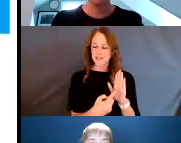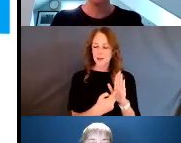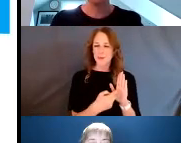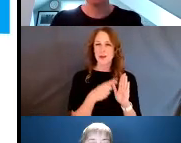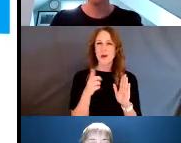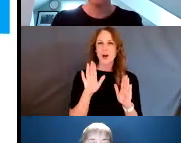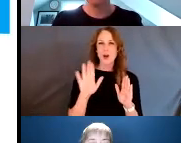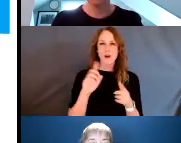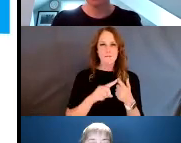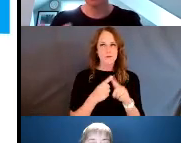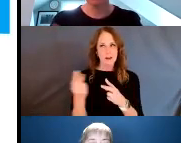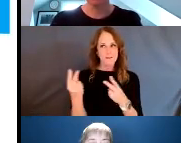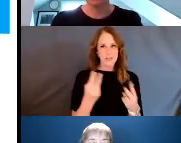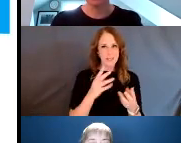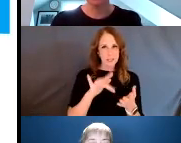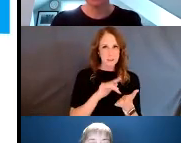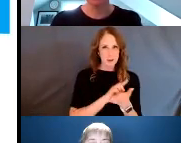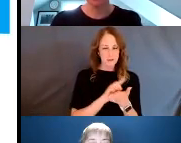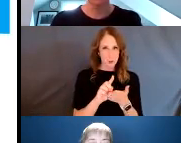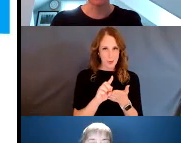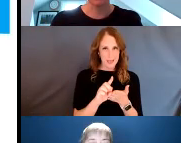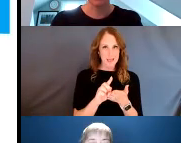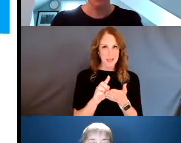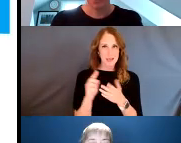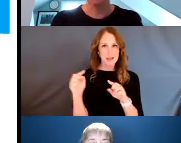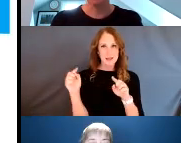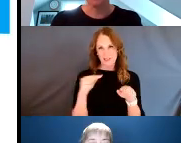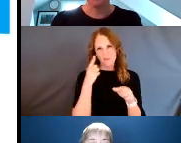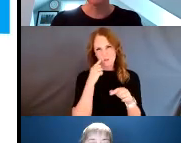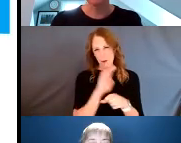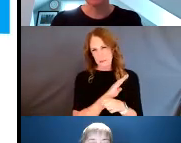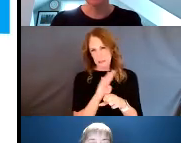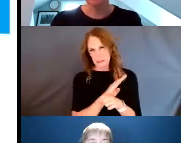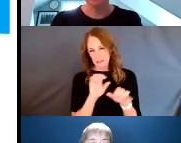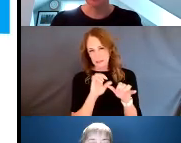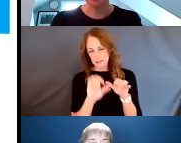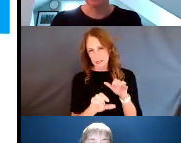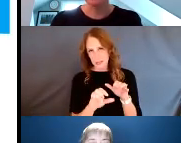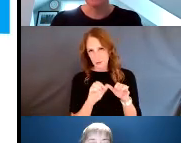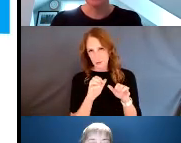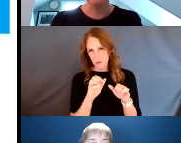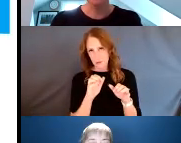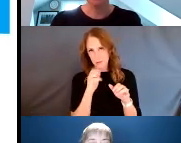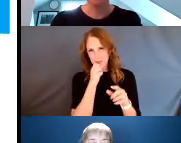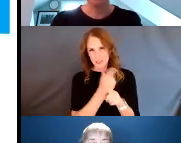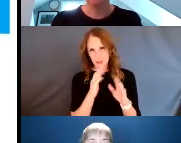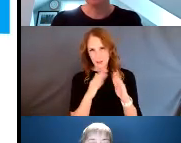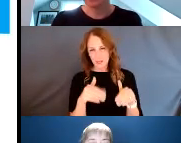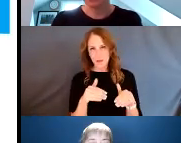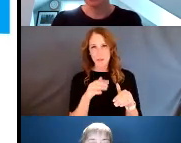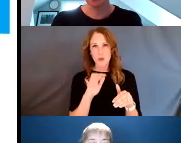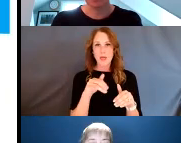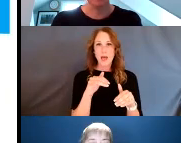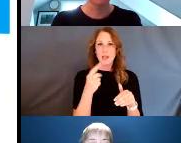friend visiting midweek. She was coming in for business, stayed with my sister on a Tuesday night. So my sister spent all Monday, she called it the